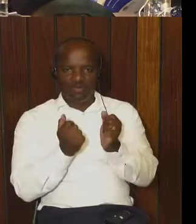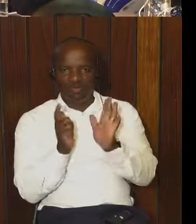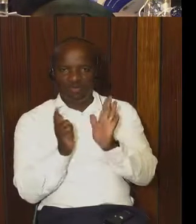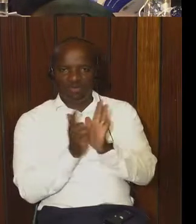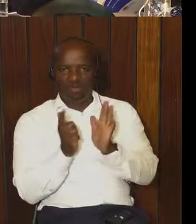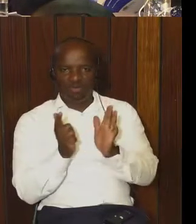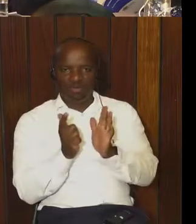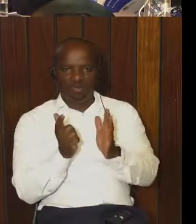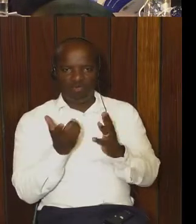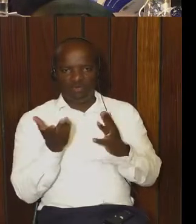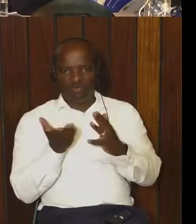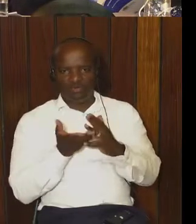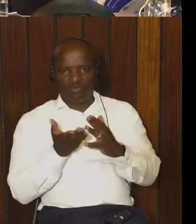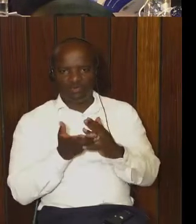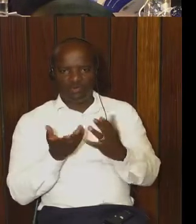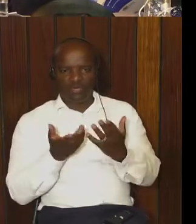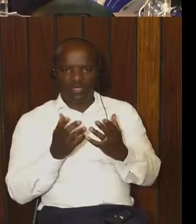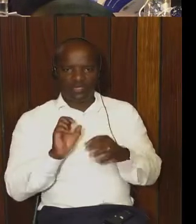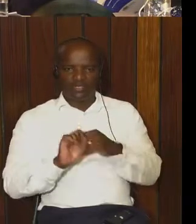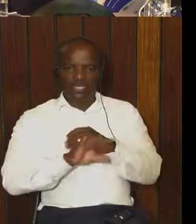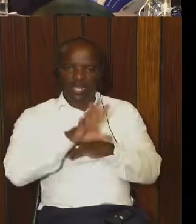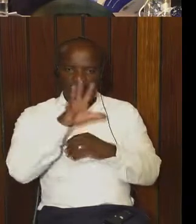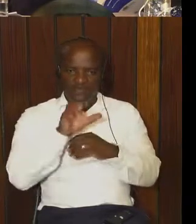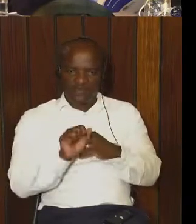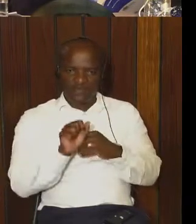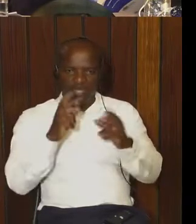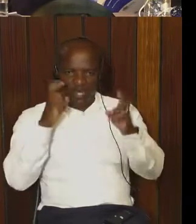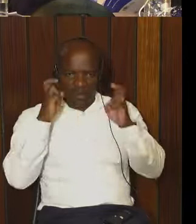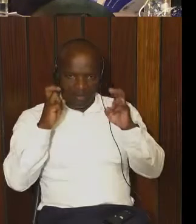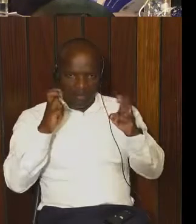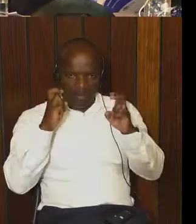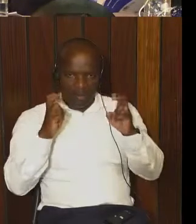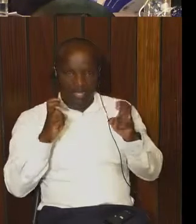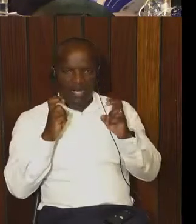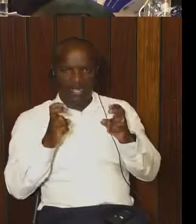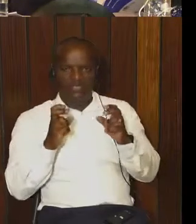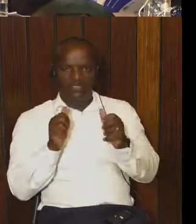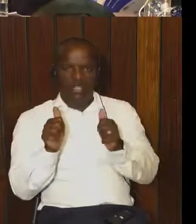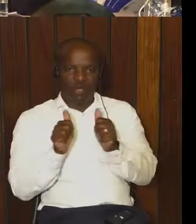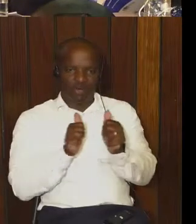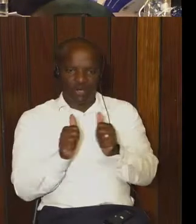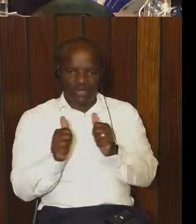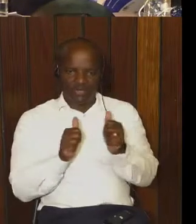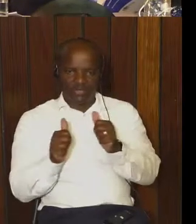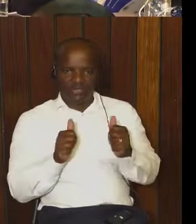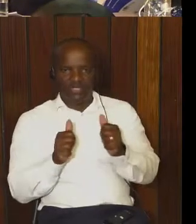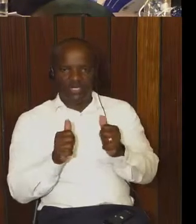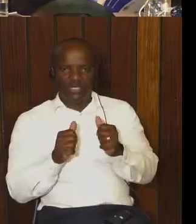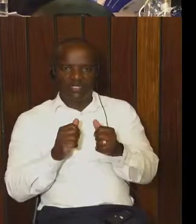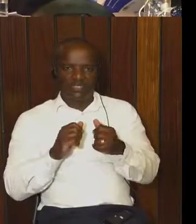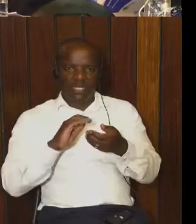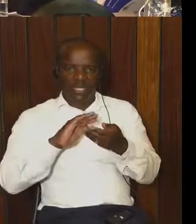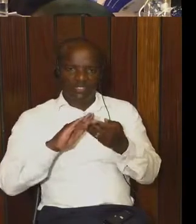the South African Bus Operators Association, that is taking place on the 17th and 18th of March. As